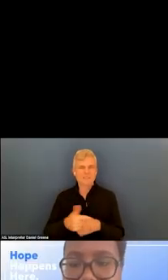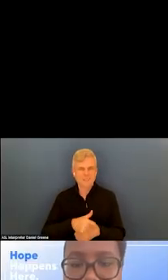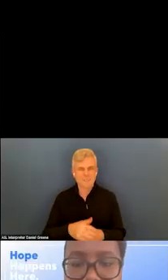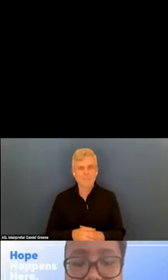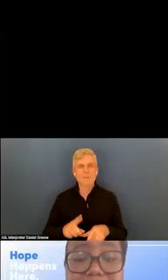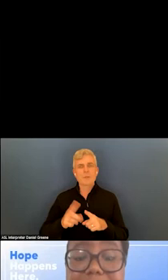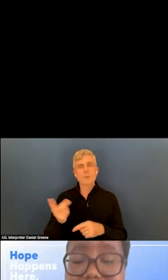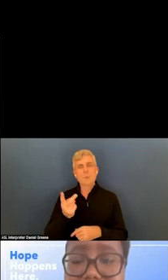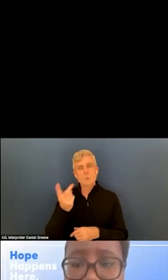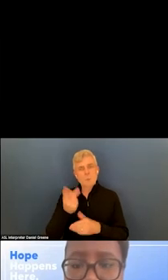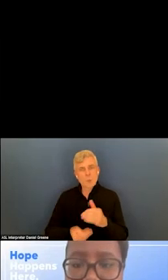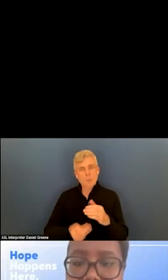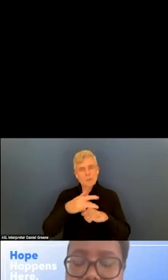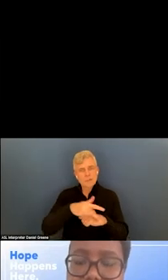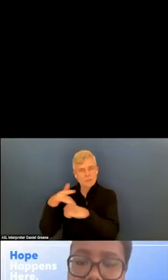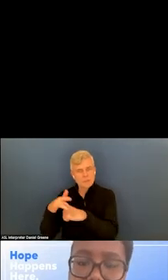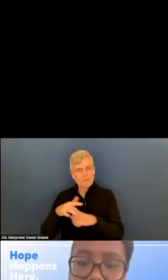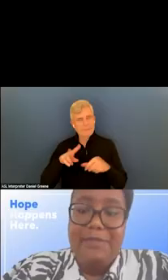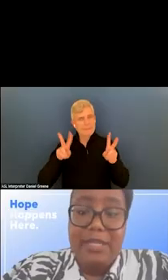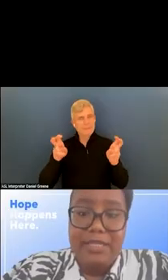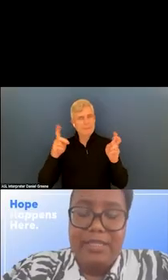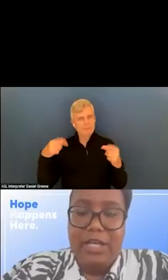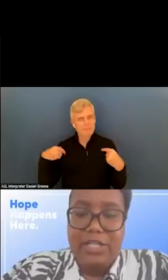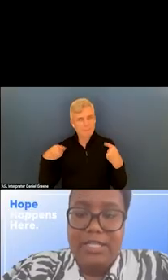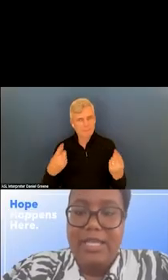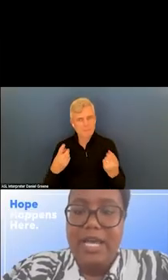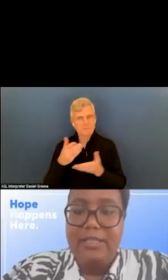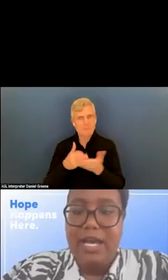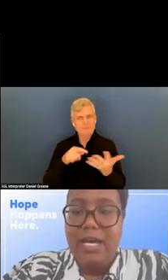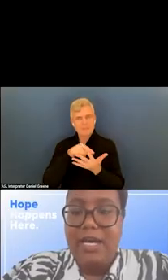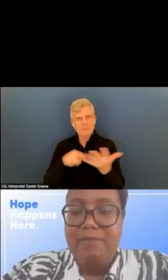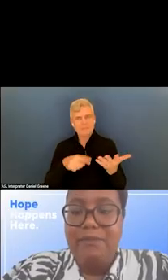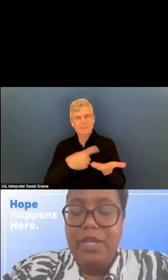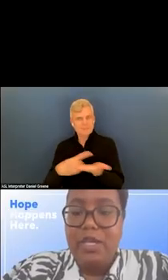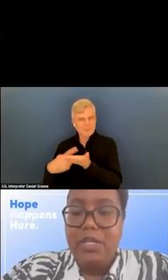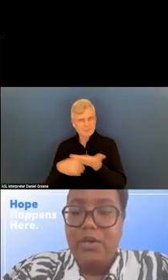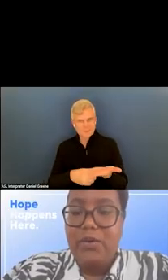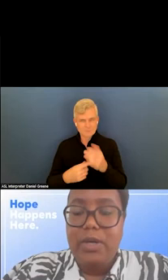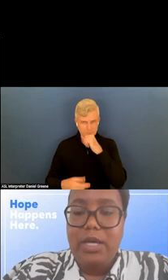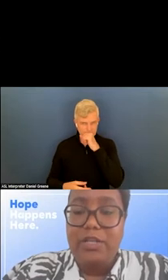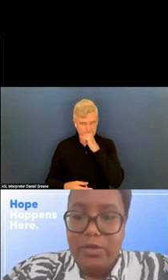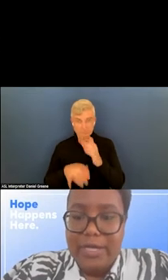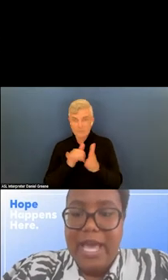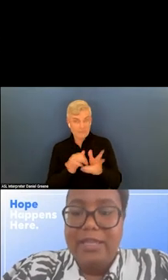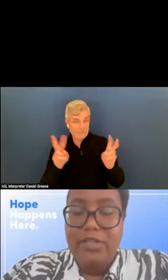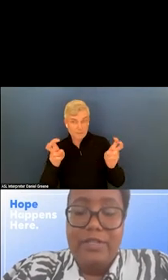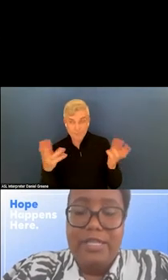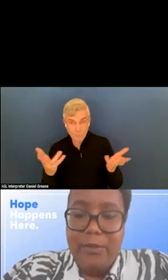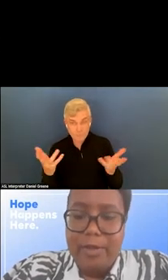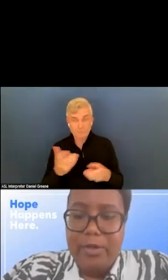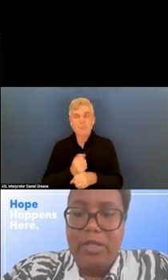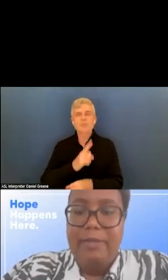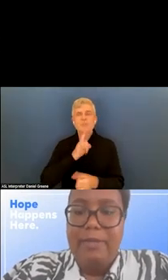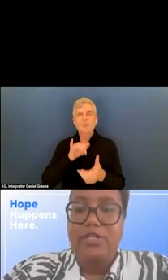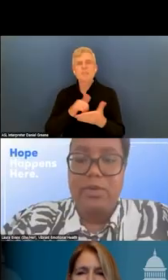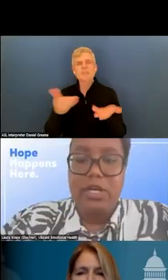I think that something that's been a theme throughout some of these discussions, and that's, you know, ensuring that the service is